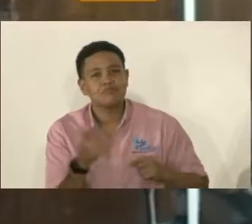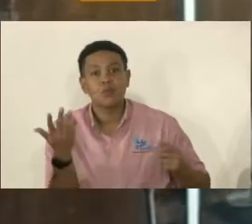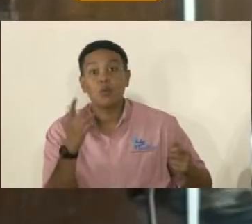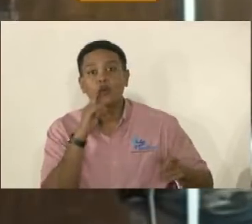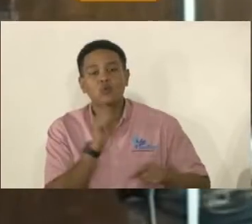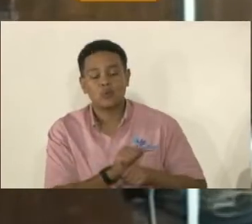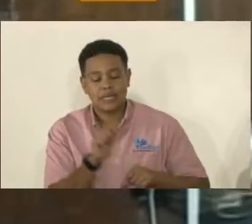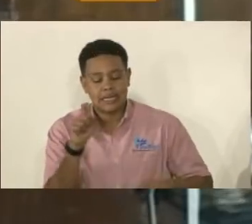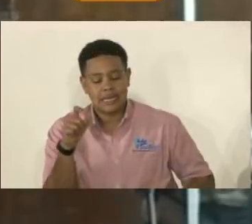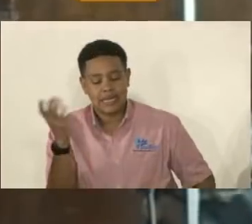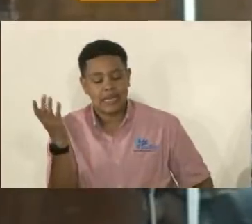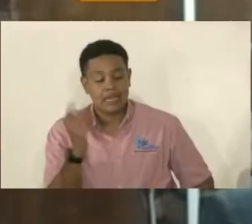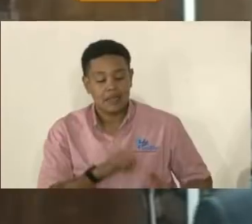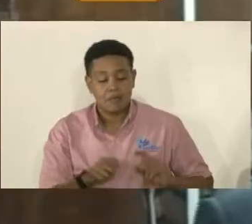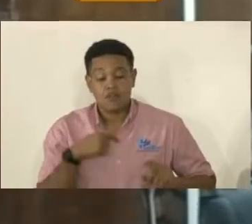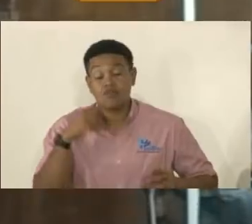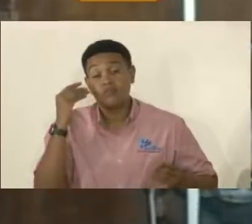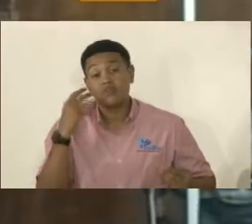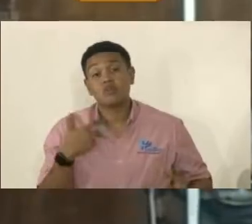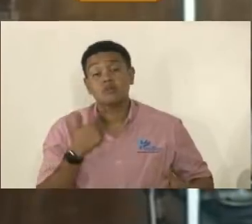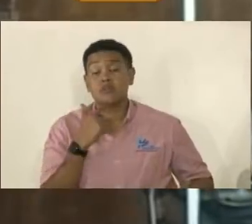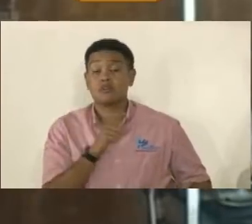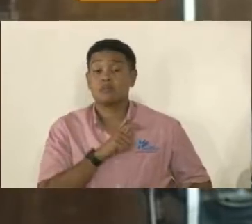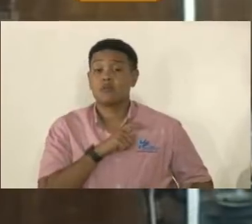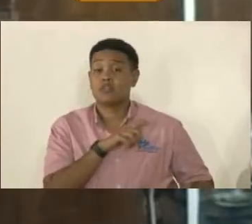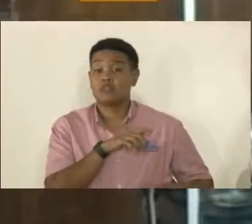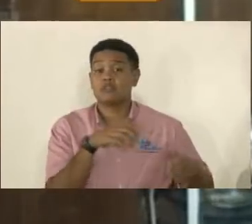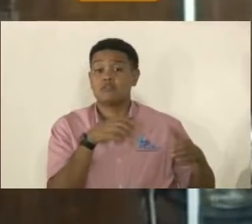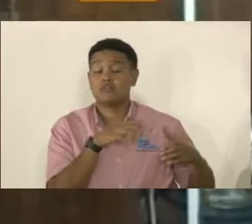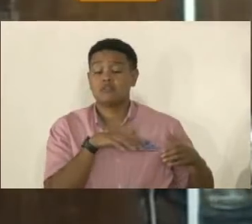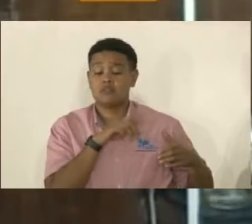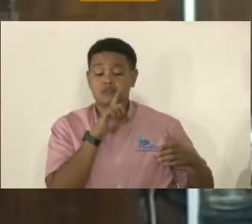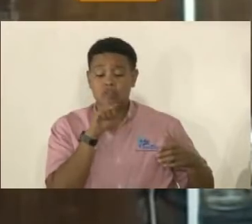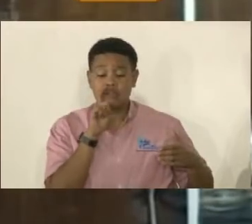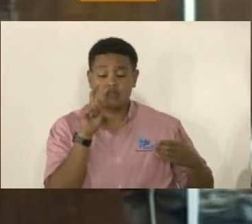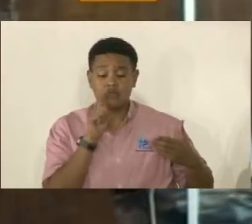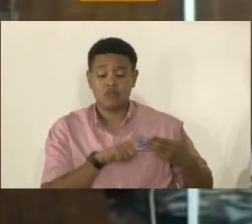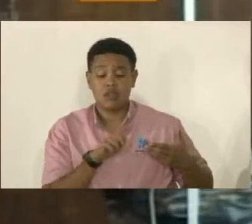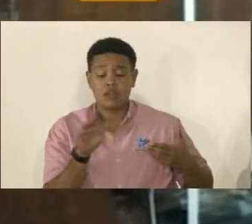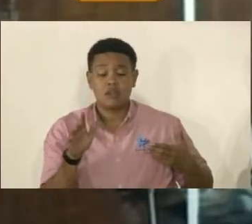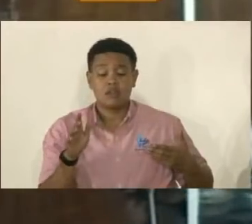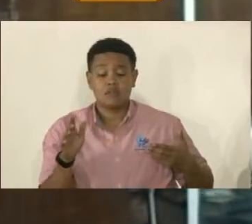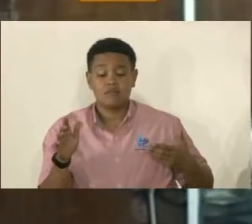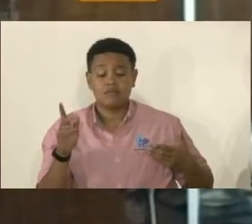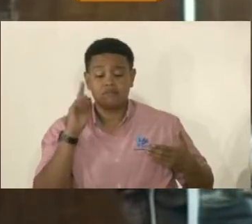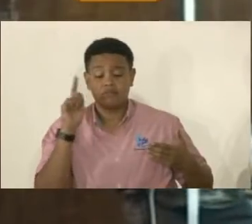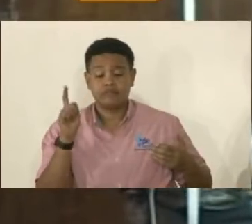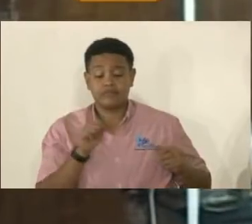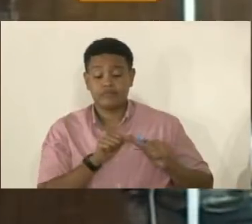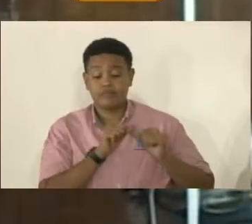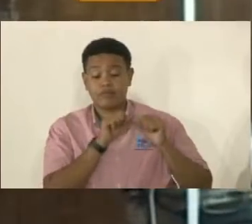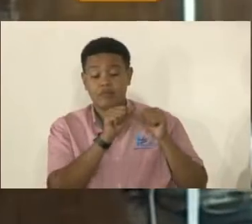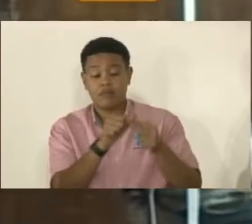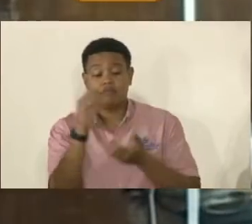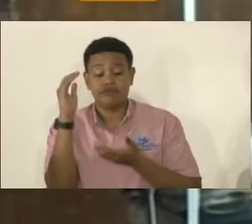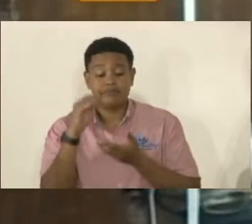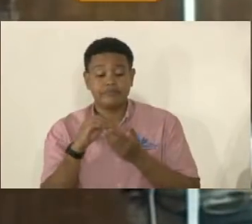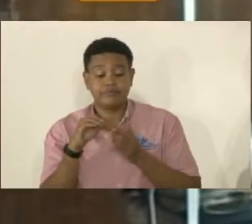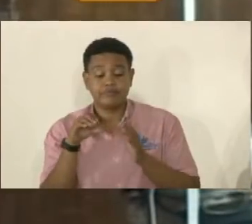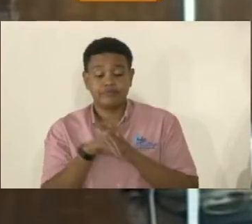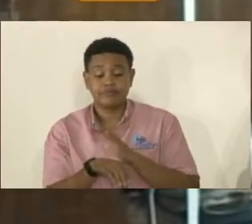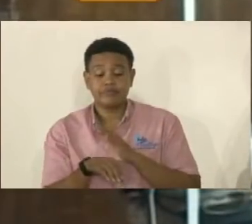needed. But at least it told me that the police in the division recognize that for sustainable reduction in